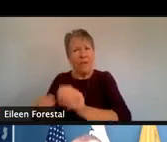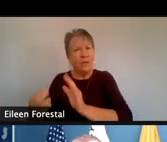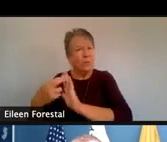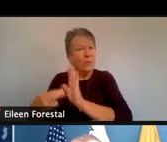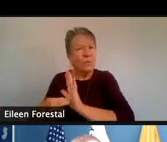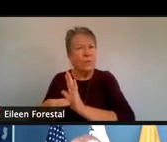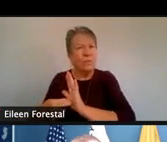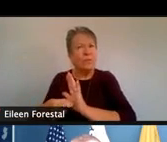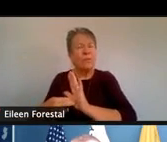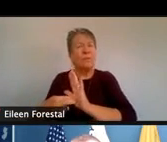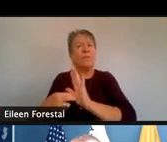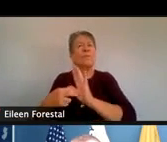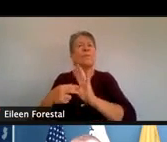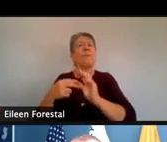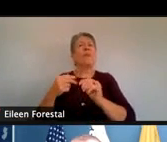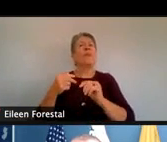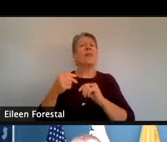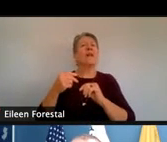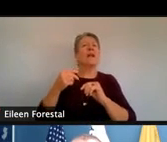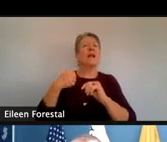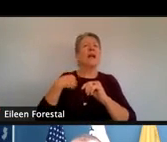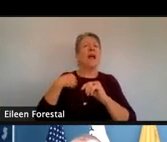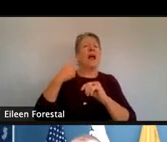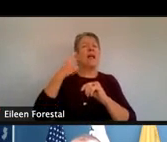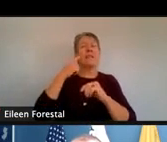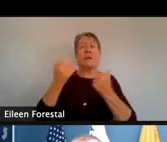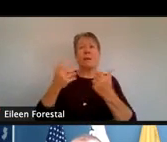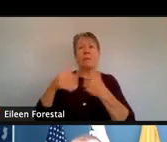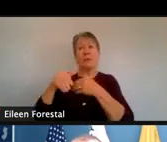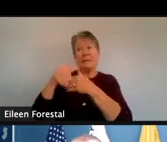law enforcement earlier today, Director Ambrose.